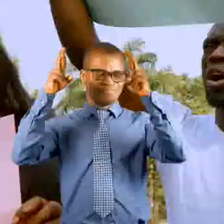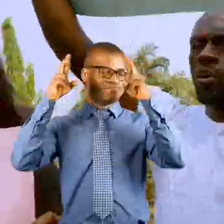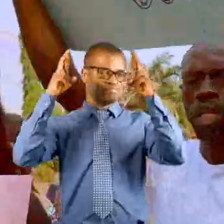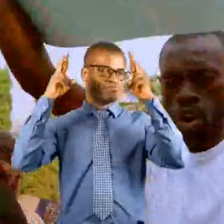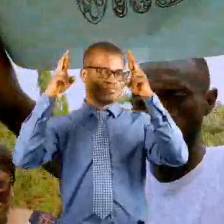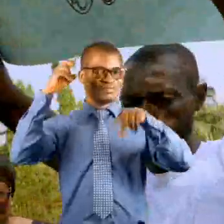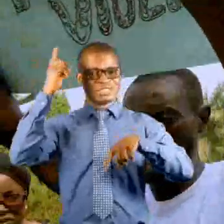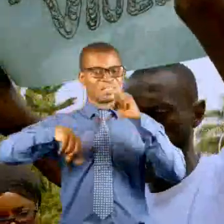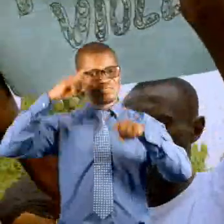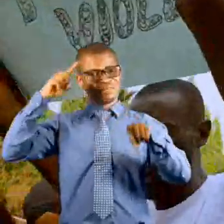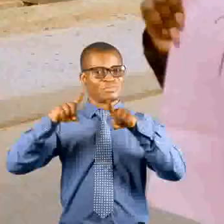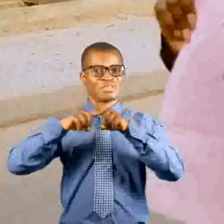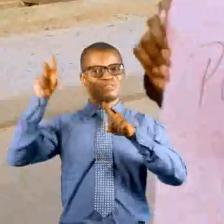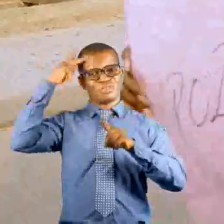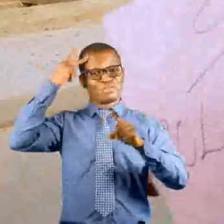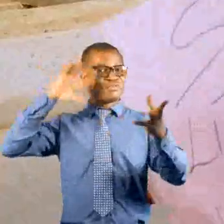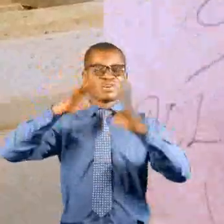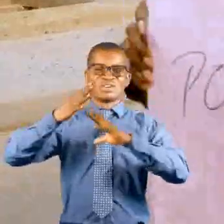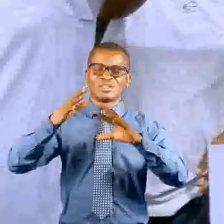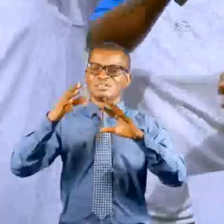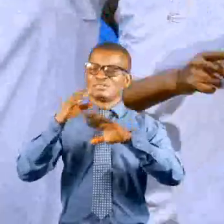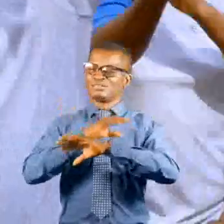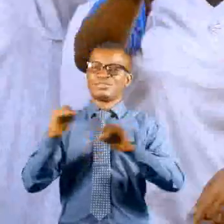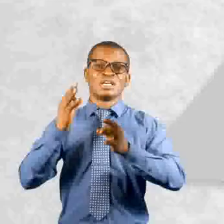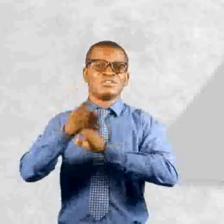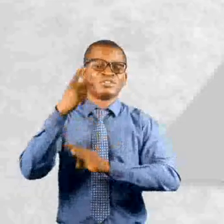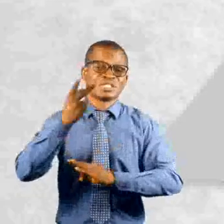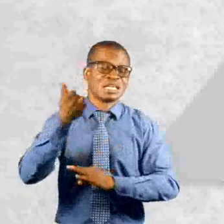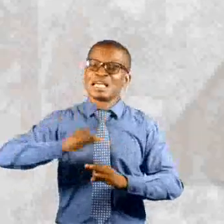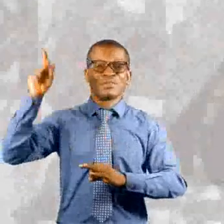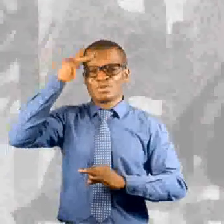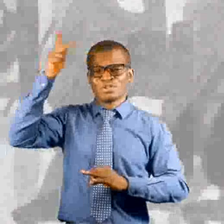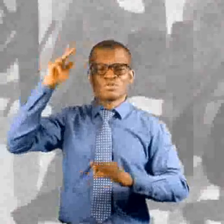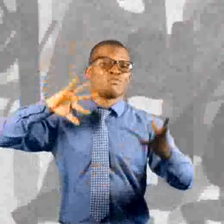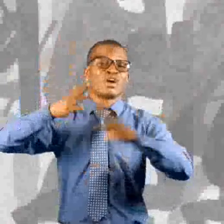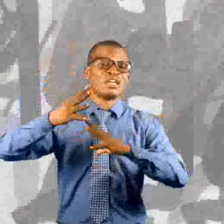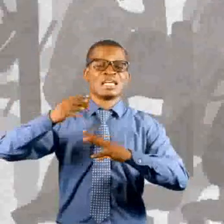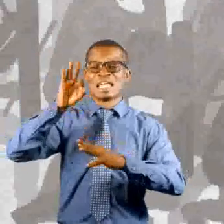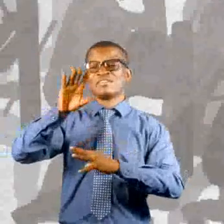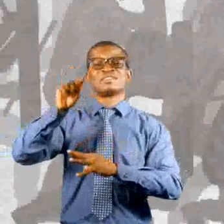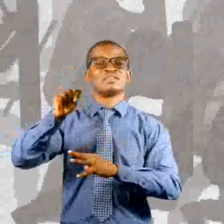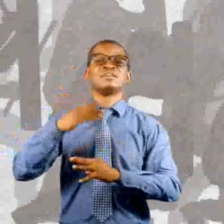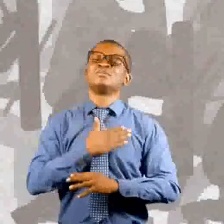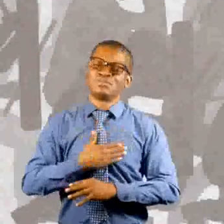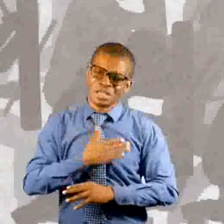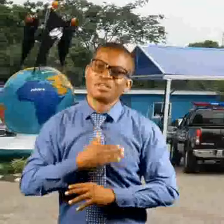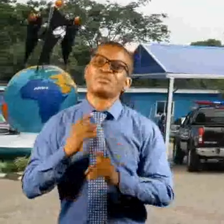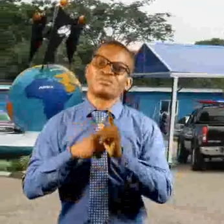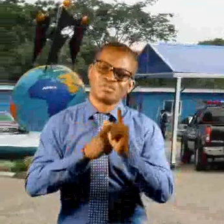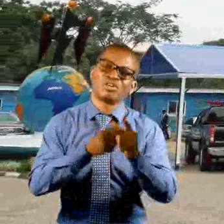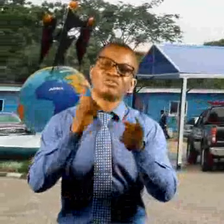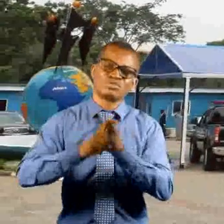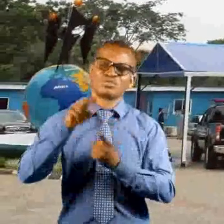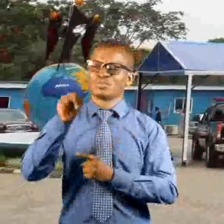gree, oh, we no go gree. Political violence, we no go gree. If una see any political violence for FCT, I beg